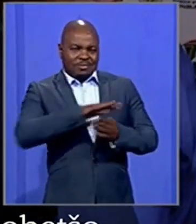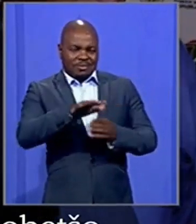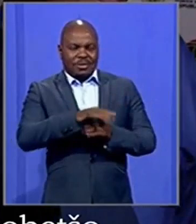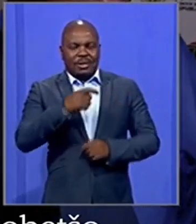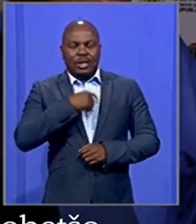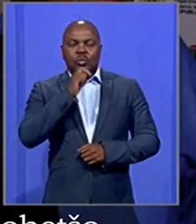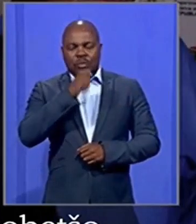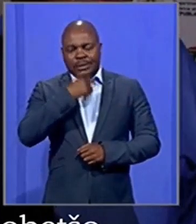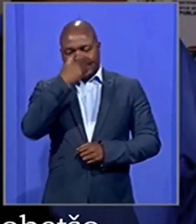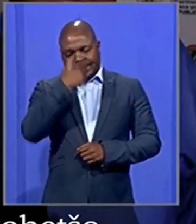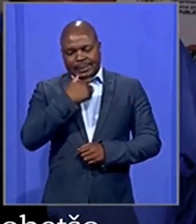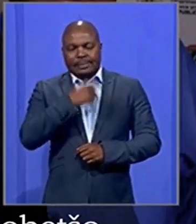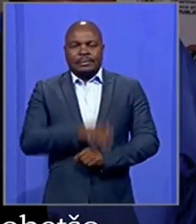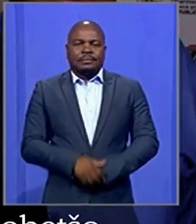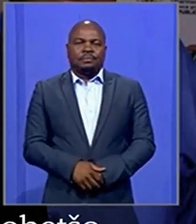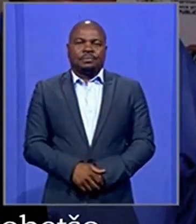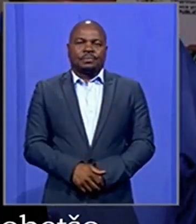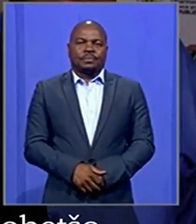saddened by her passing.